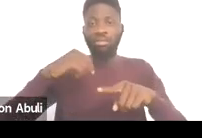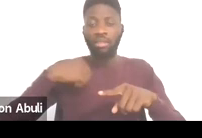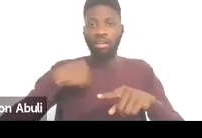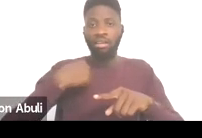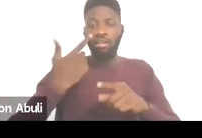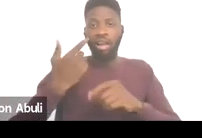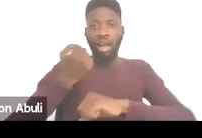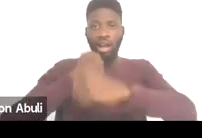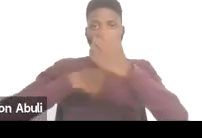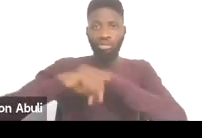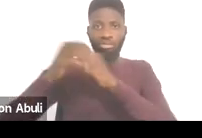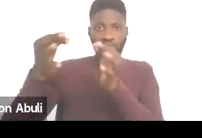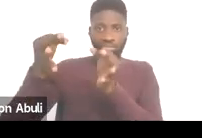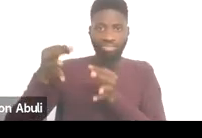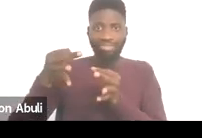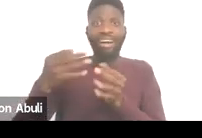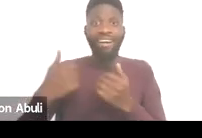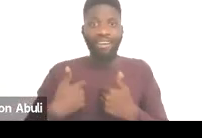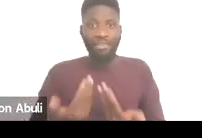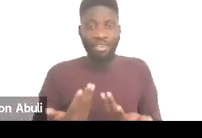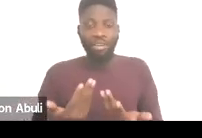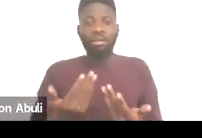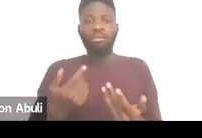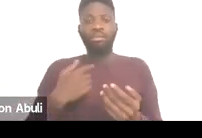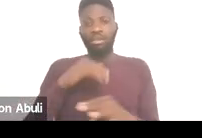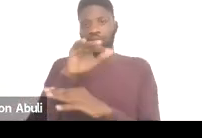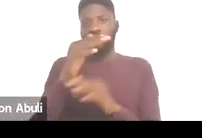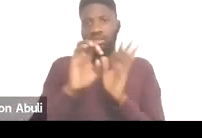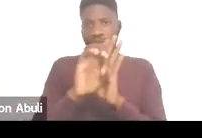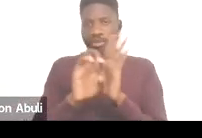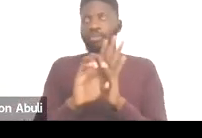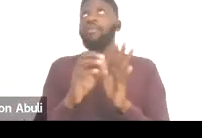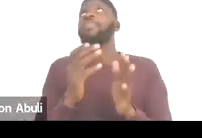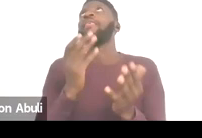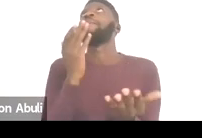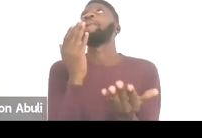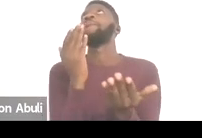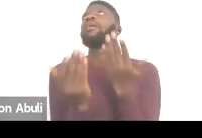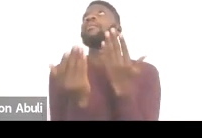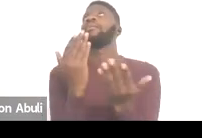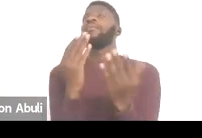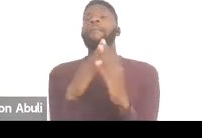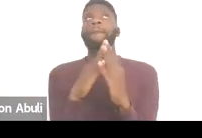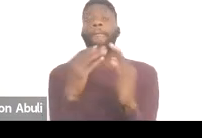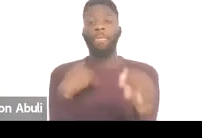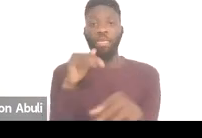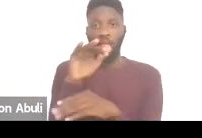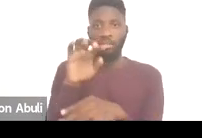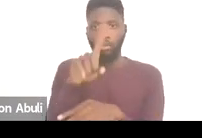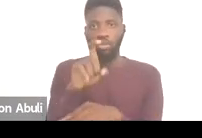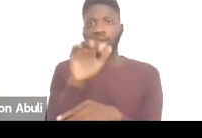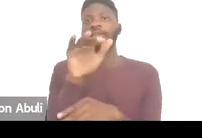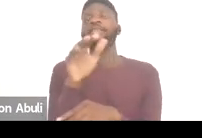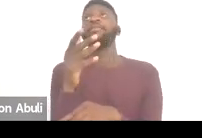interview? I will ask you how you will handle. Maybe, for example, I'll ask a question,